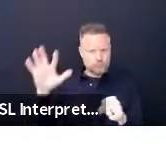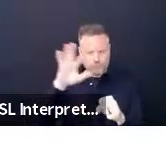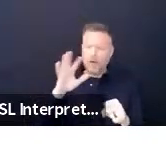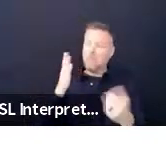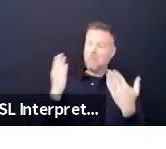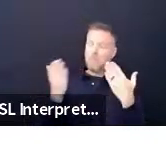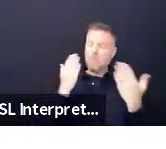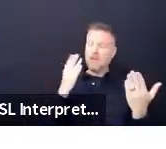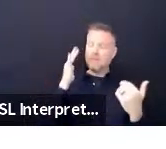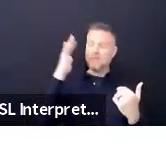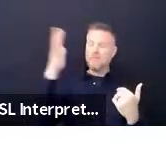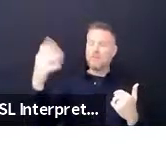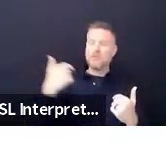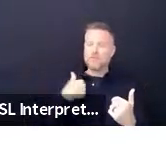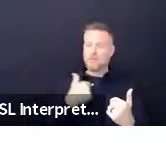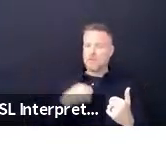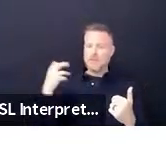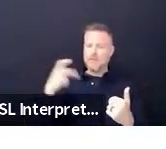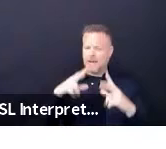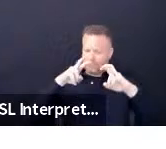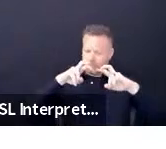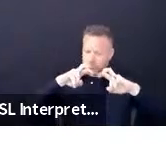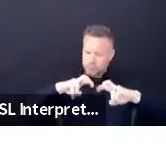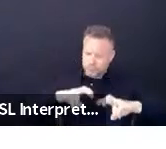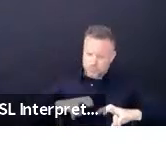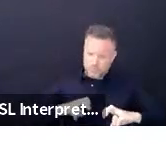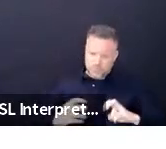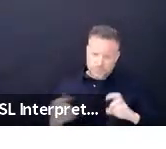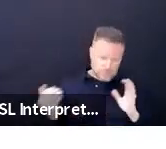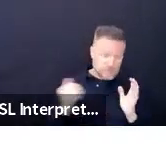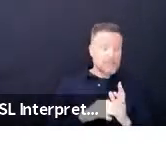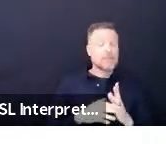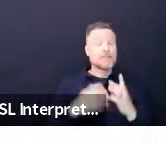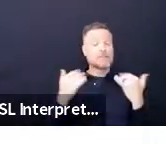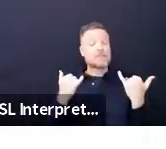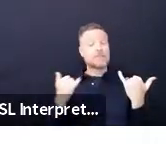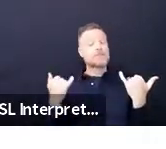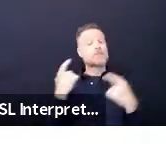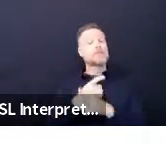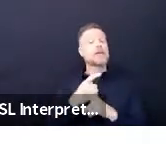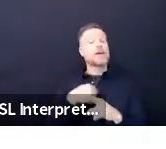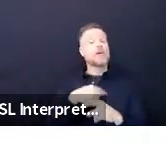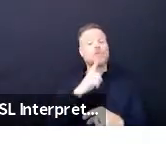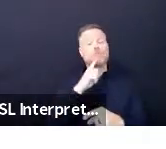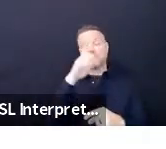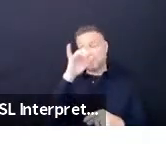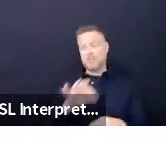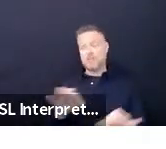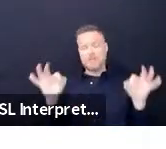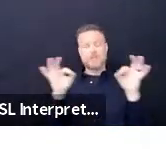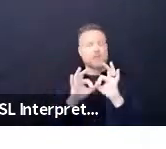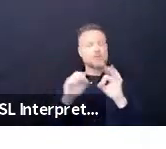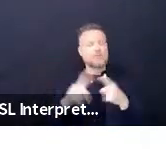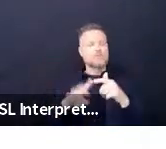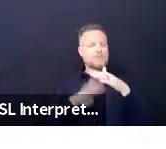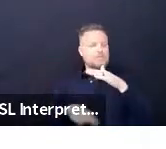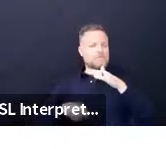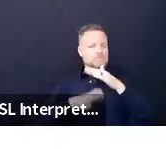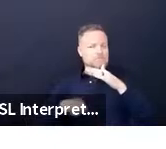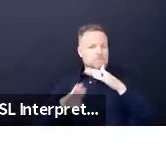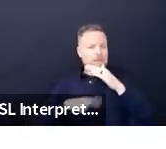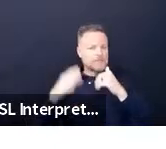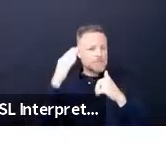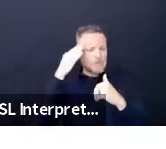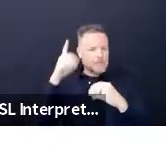may want to go back and do a deeper dive on all of this information. But for today, we thought it important that you have a base level of awareness